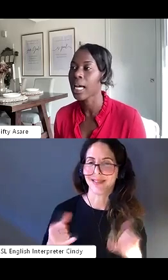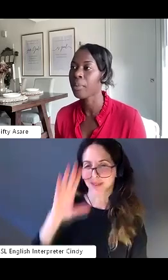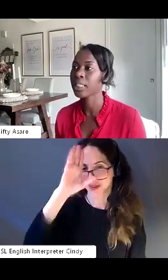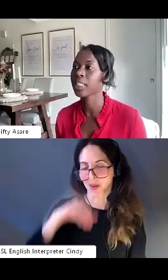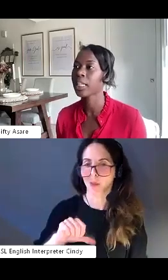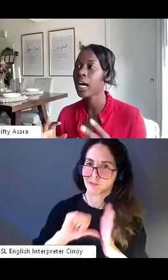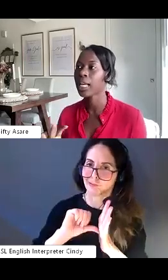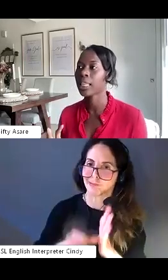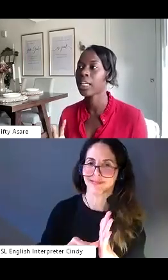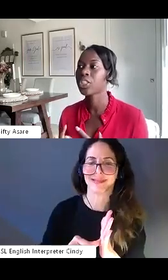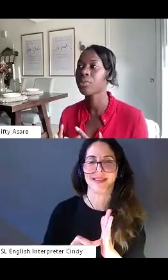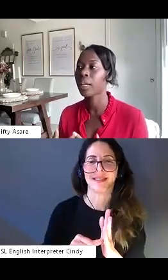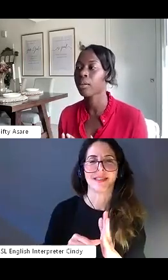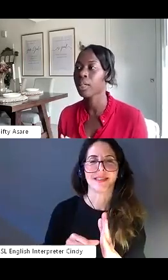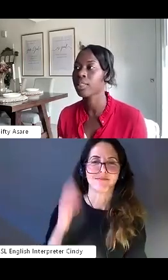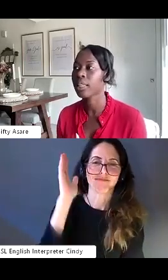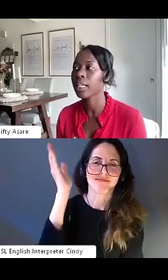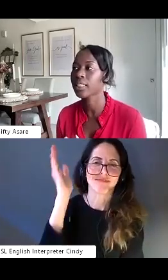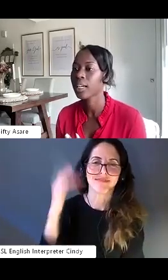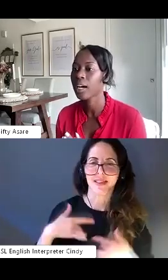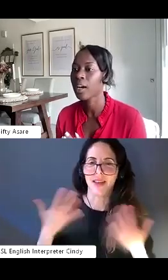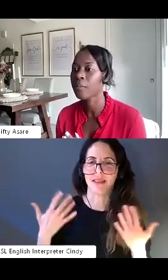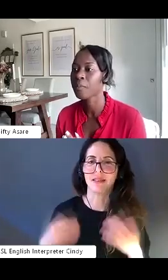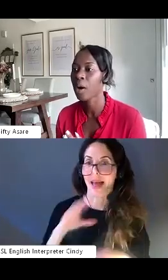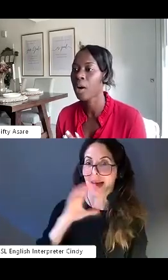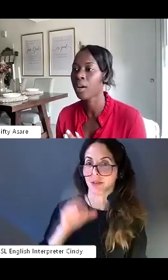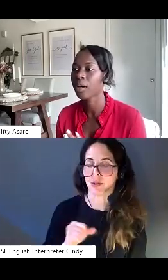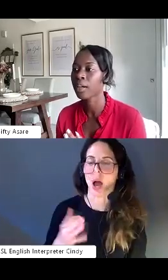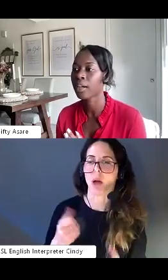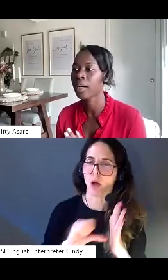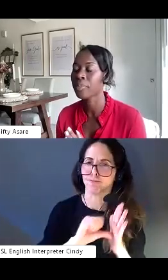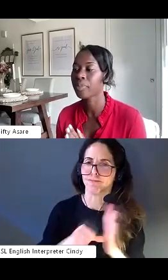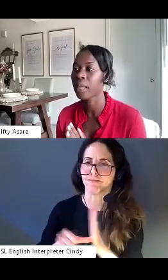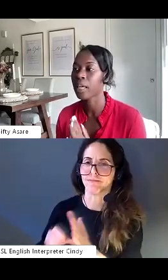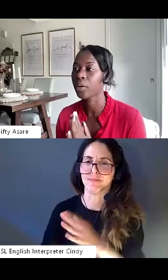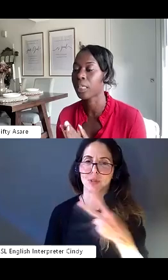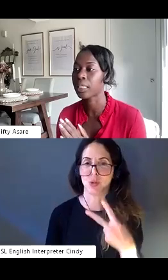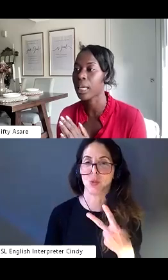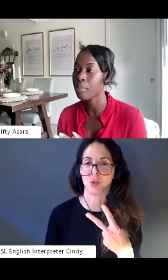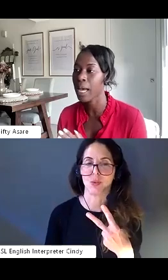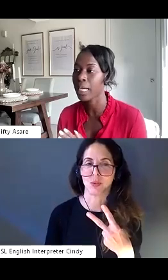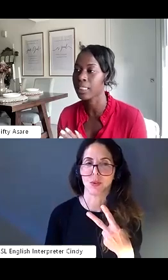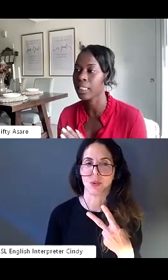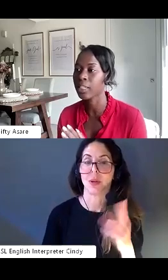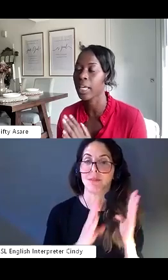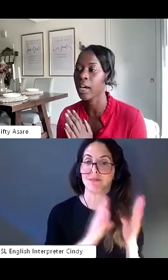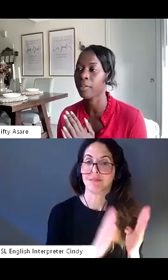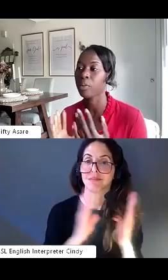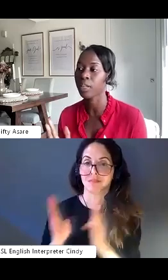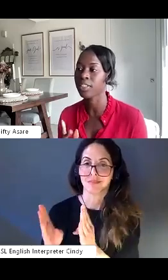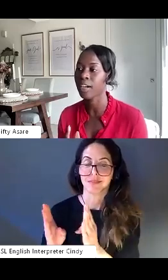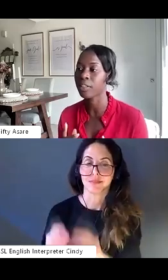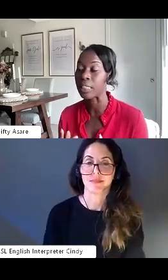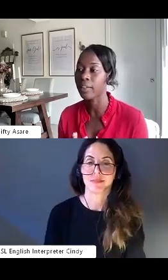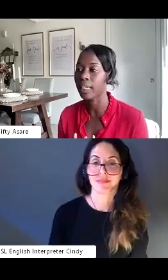elders, I wanted to kind of highlight two areas that are critically impacted if